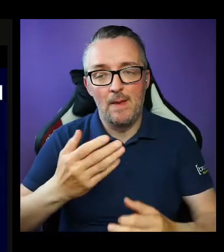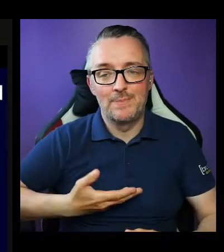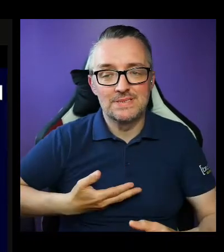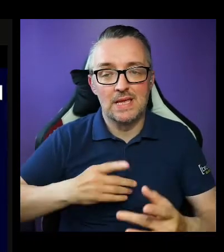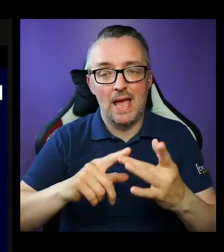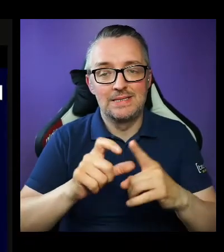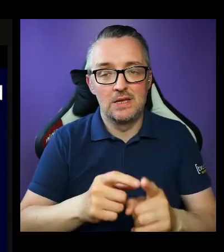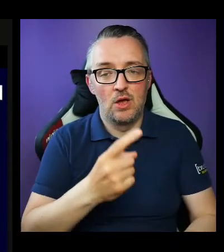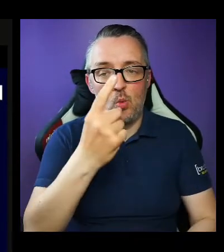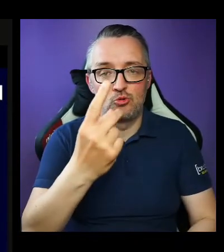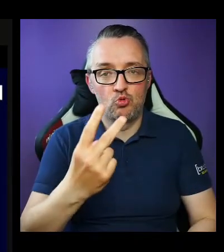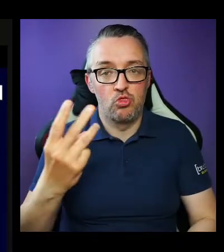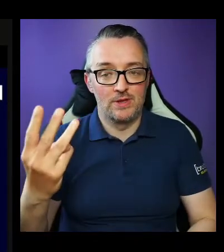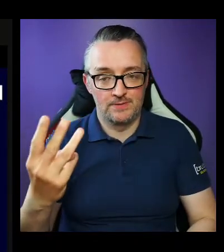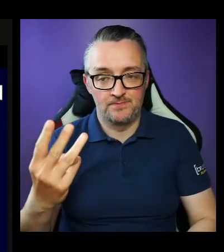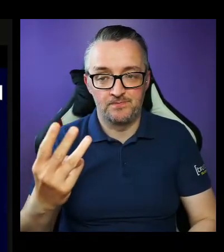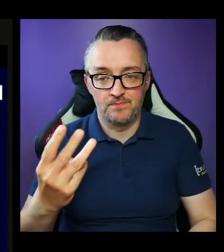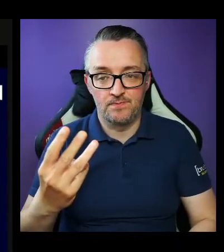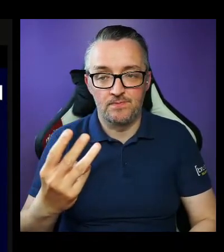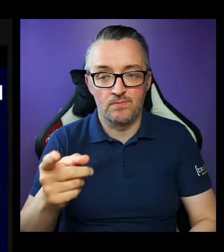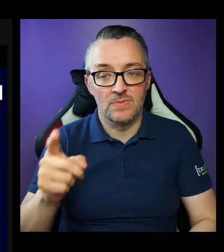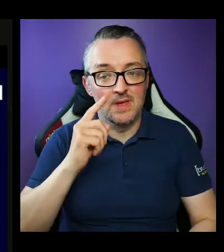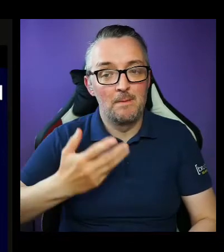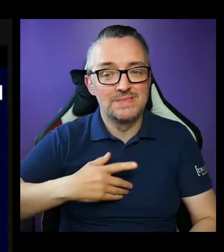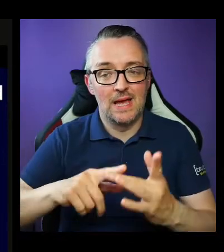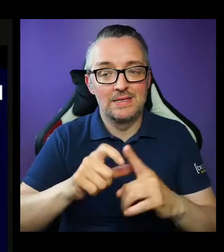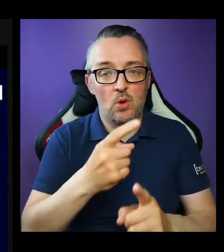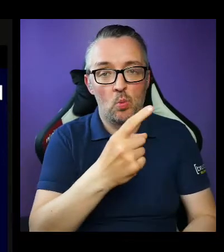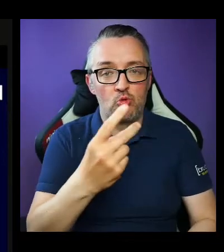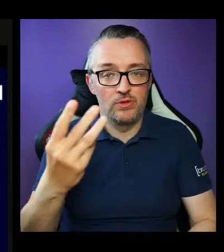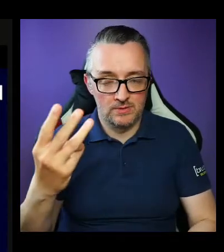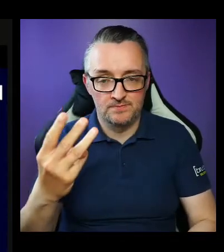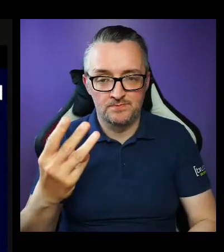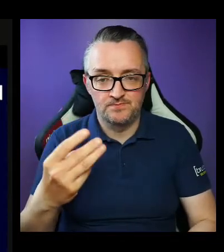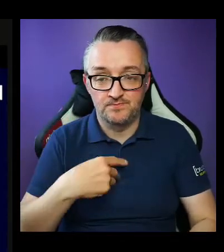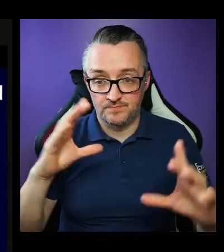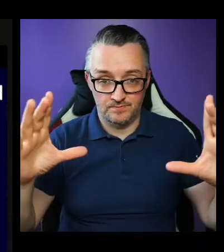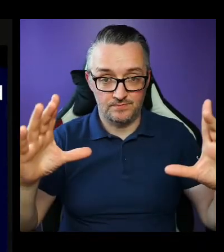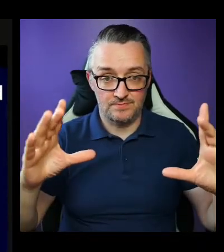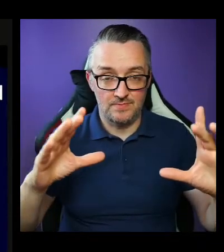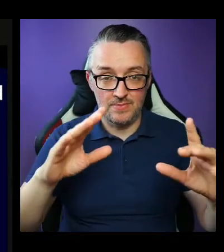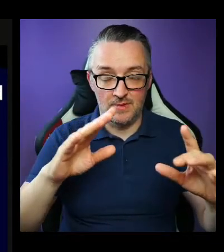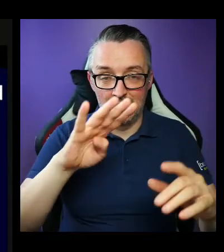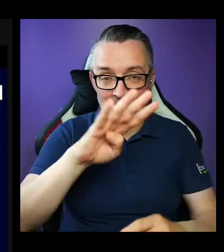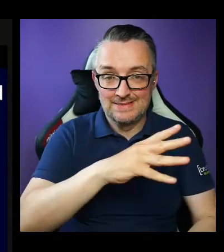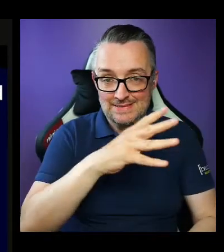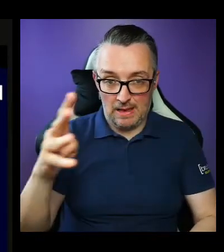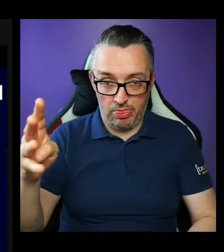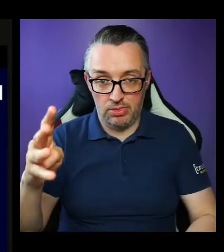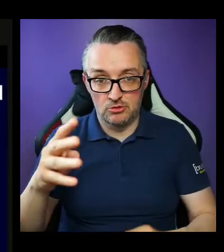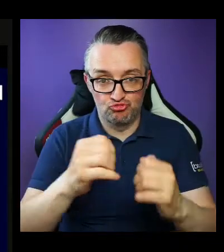3. And if we want to do that using the table structure that we've defined in the